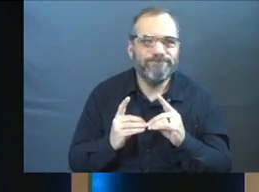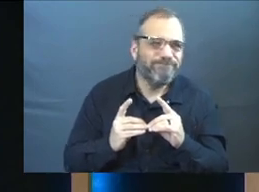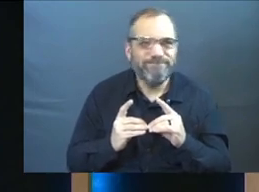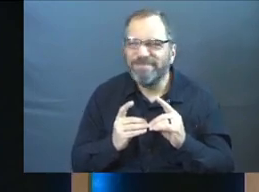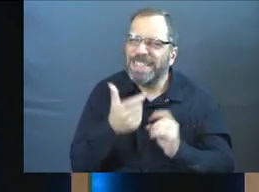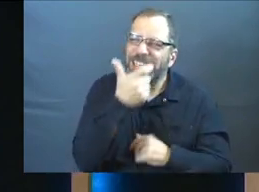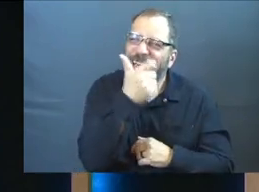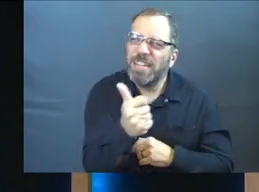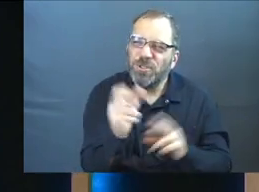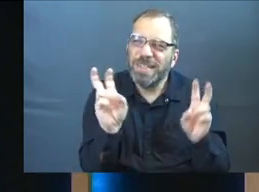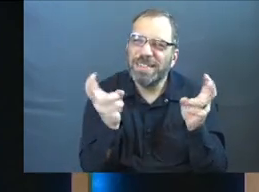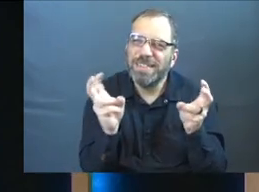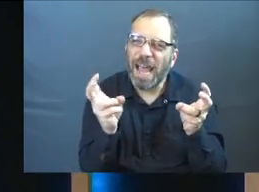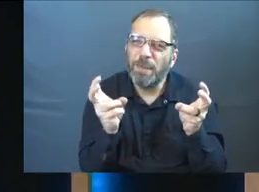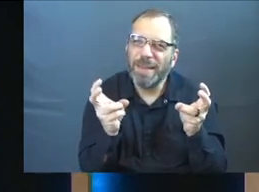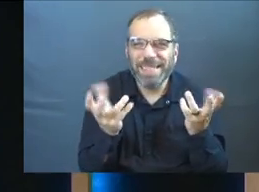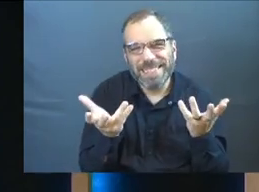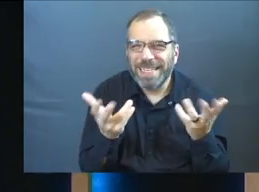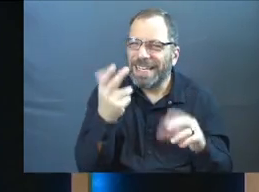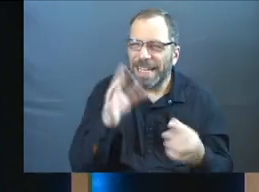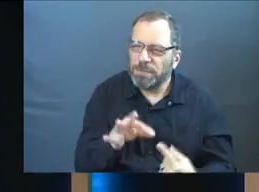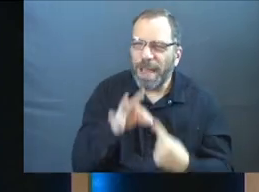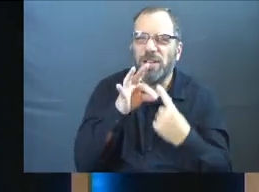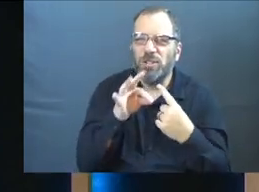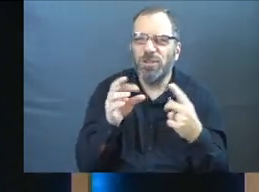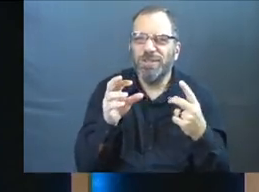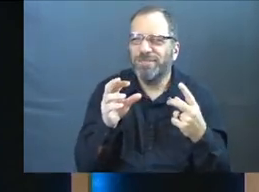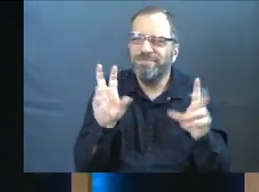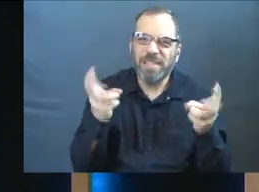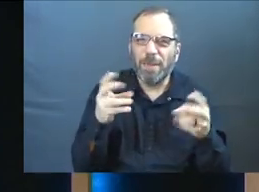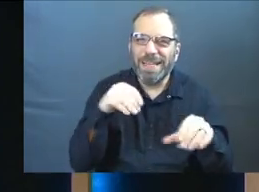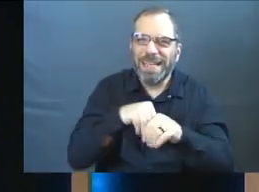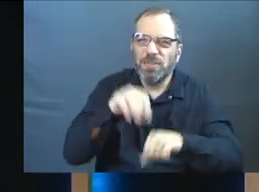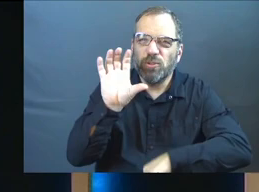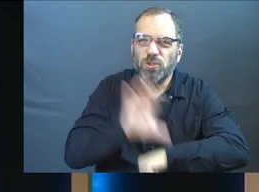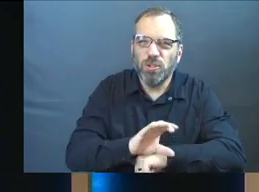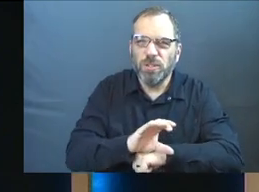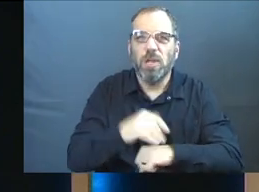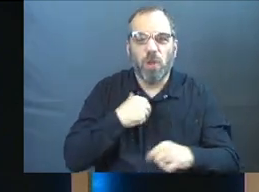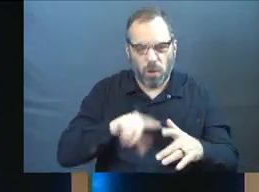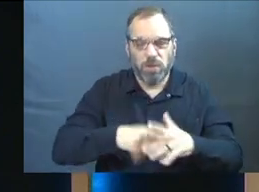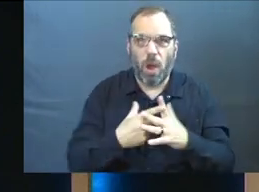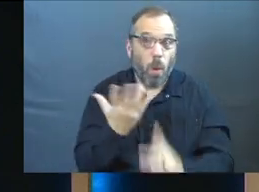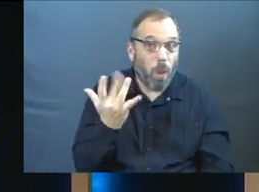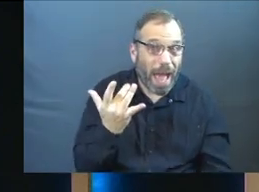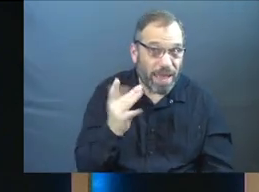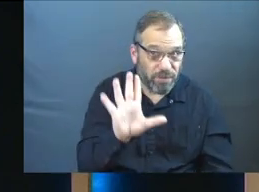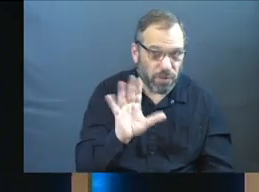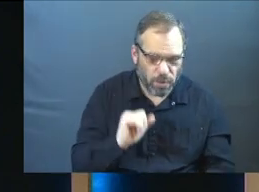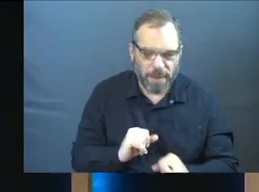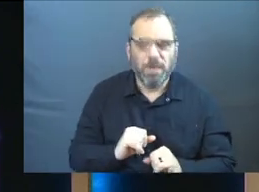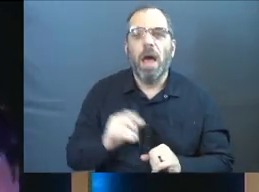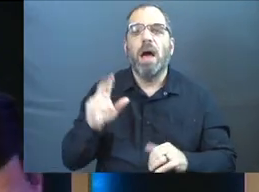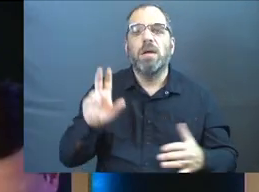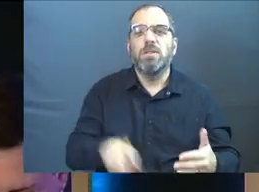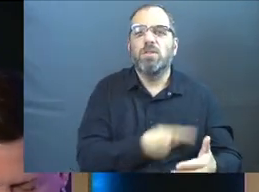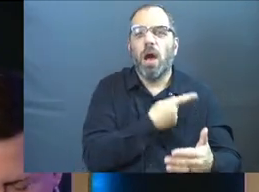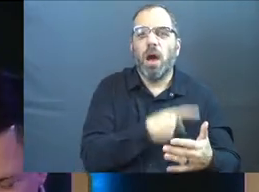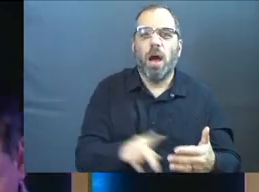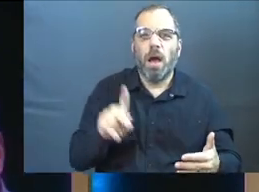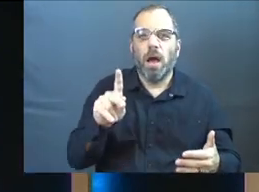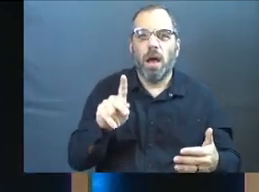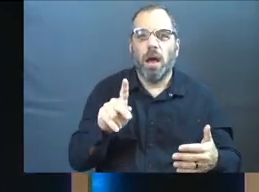dating's kind of an interesting topic. It's kind of a special topic to talk about in church, and we're going to delve into why. But first, I want to read Song of